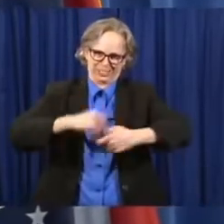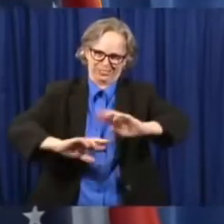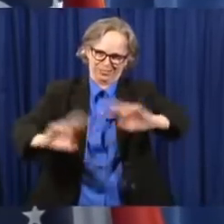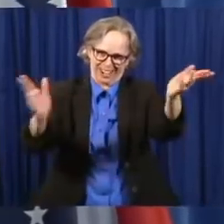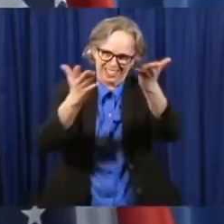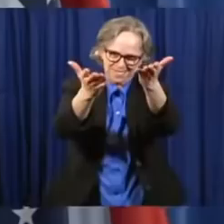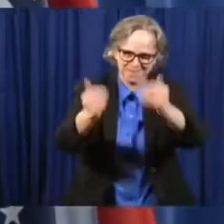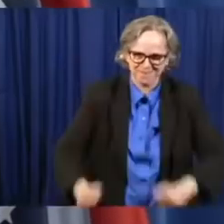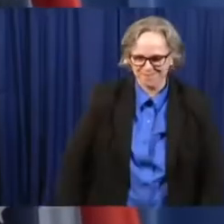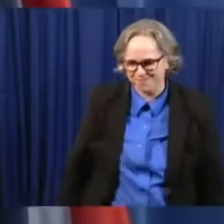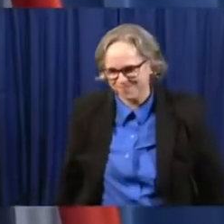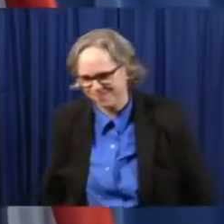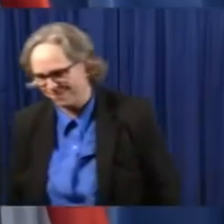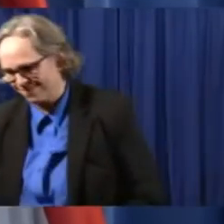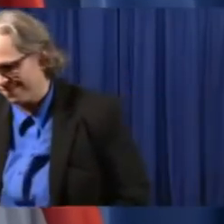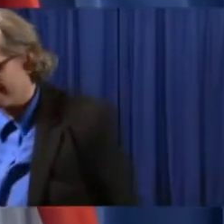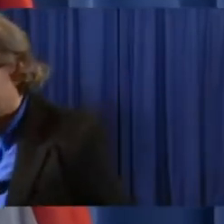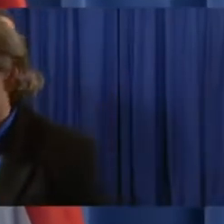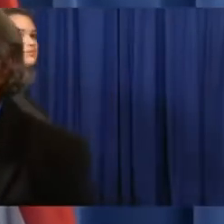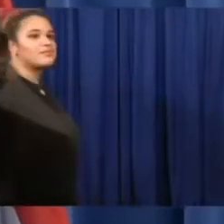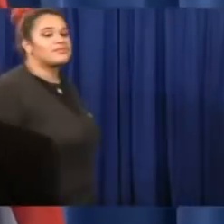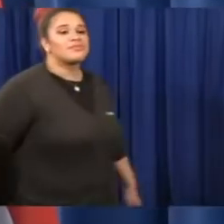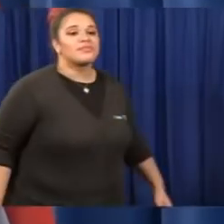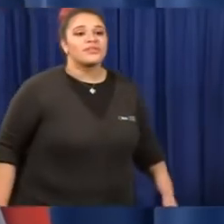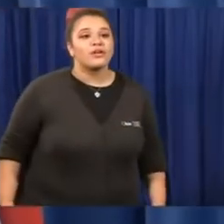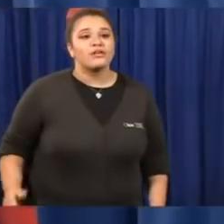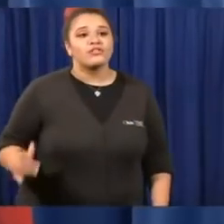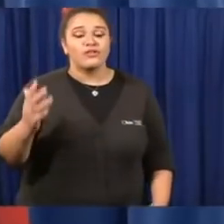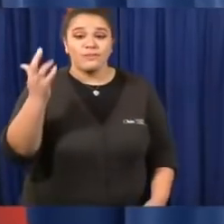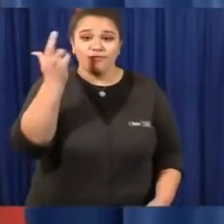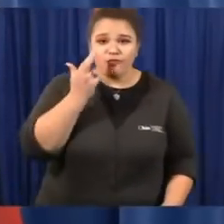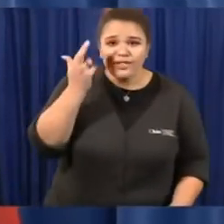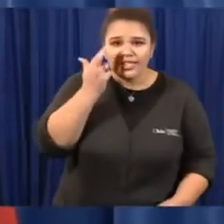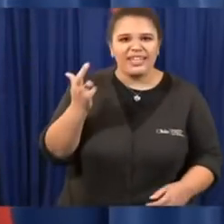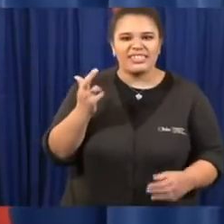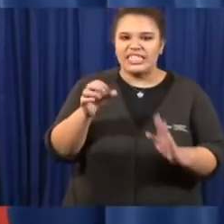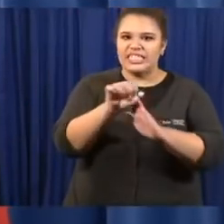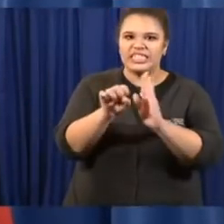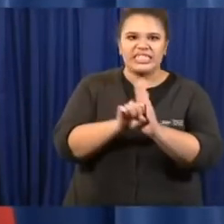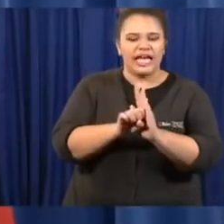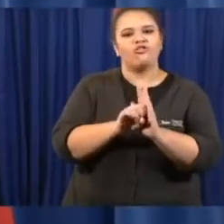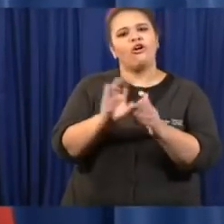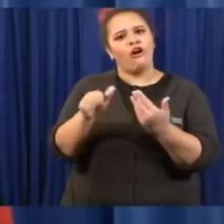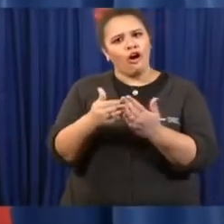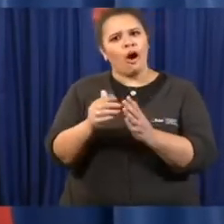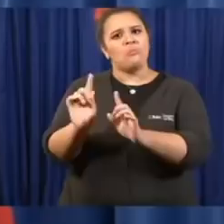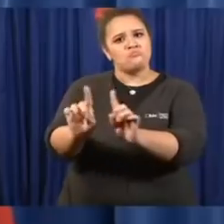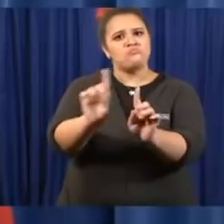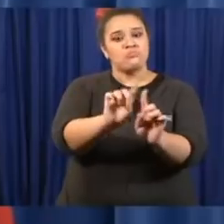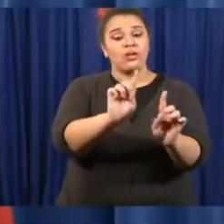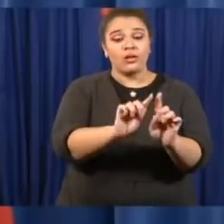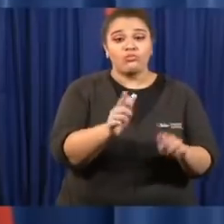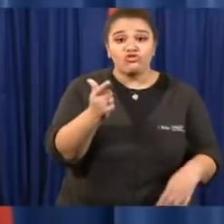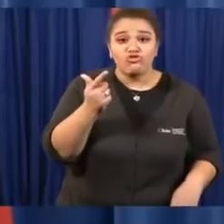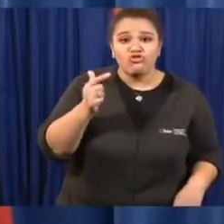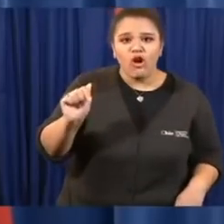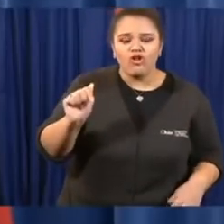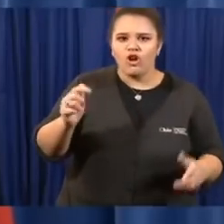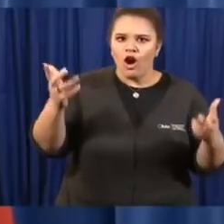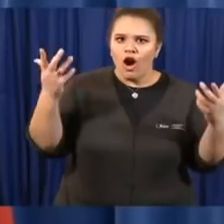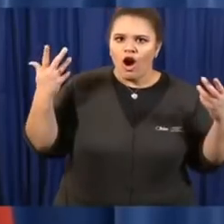I have a question. Yes. Relative. I realize that every state is different, but the state of Georgia has already announced a long, long list of